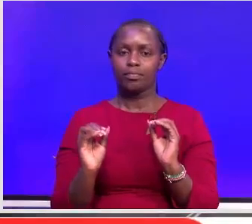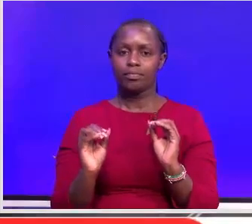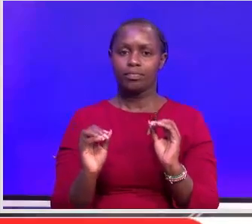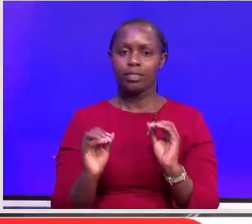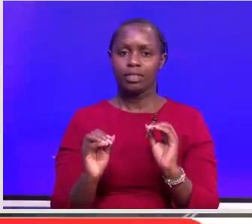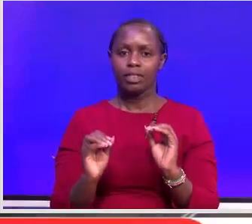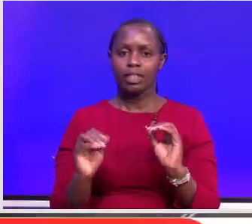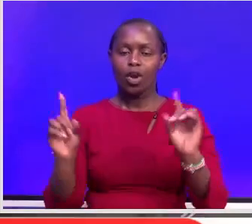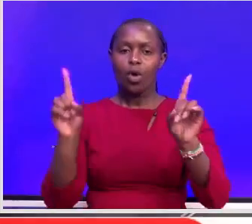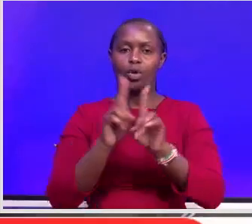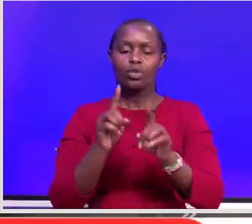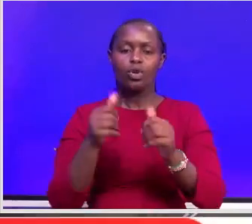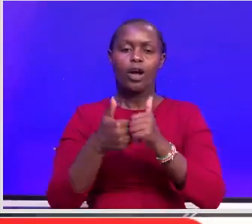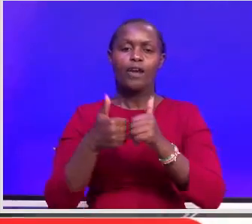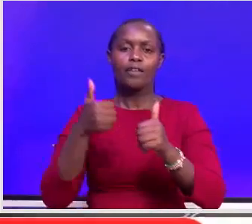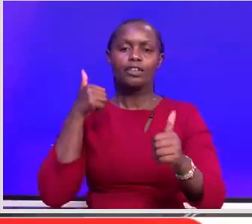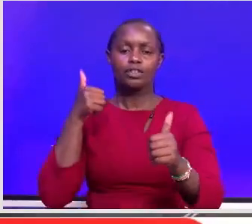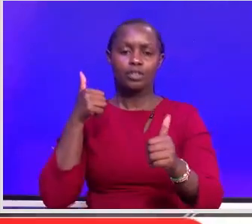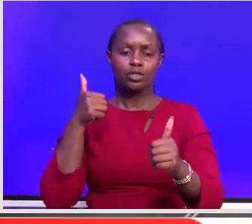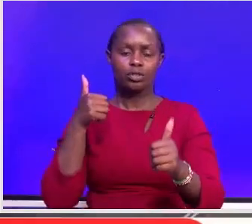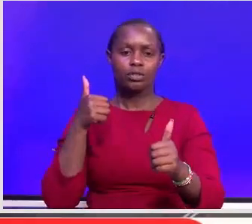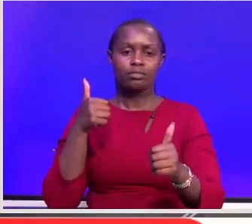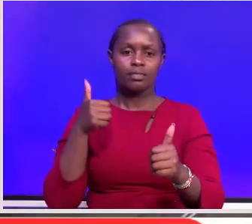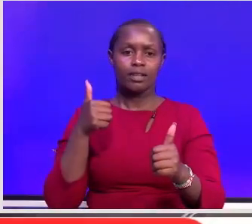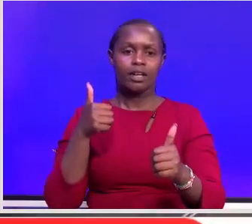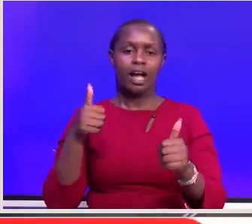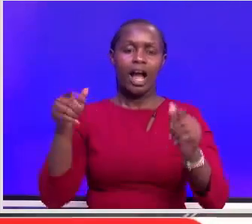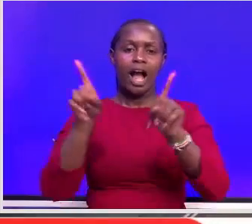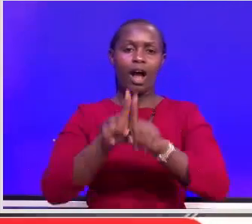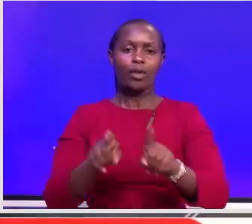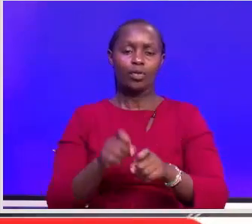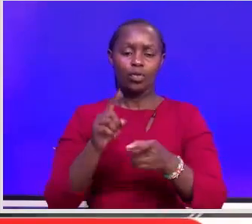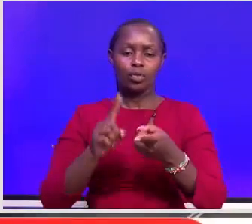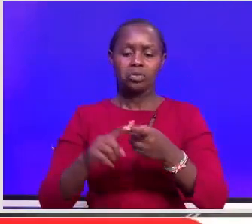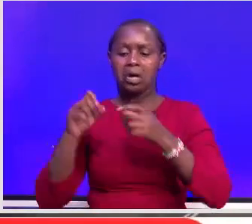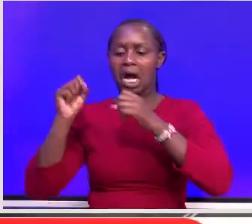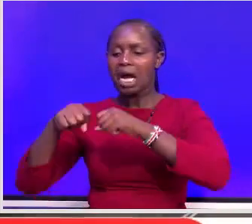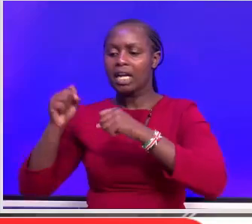Colluding to deliberately undercharge payments.